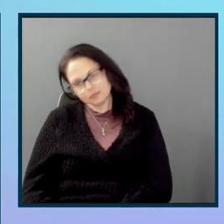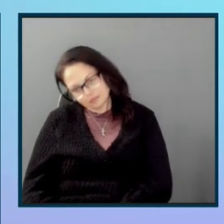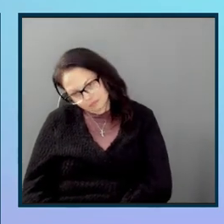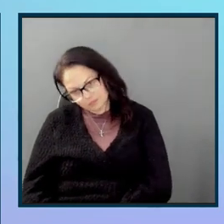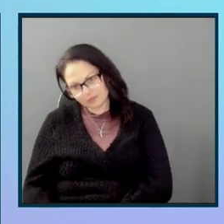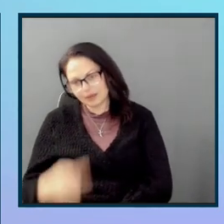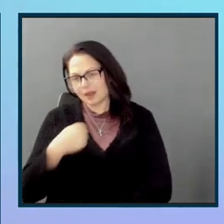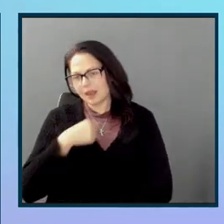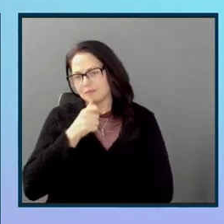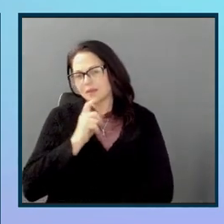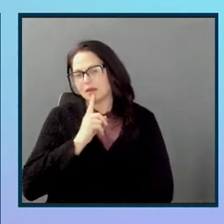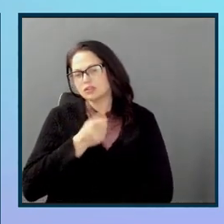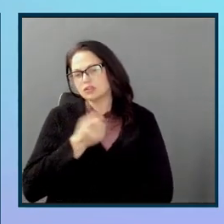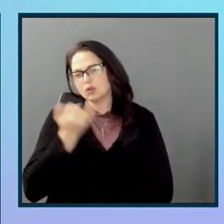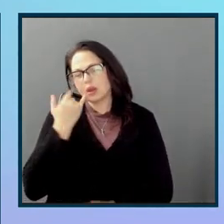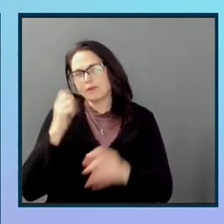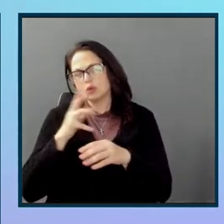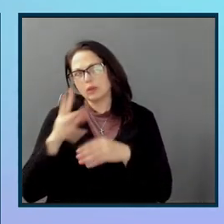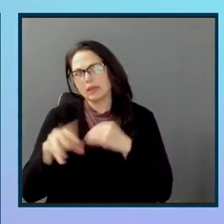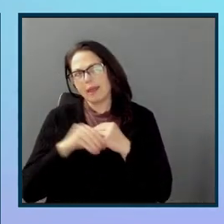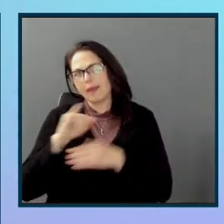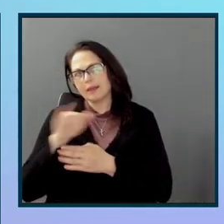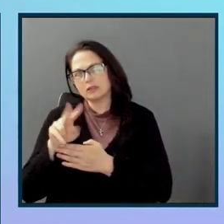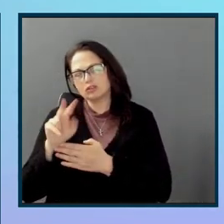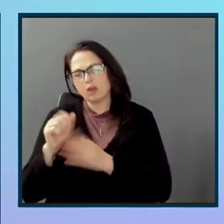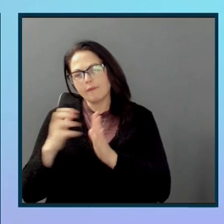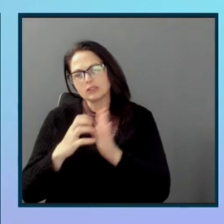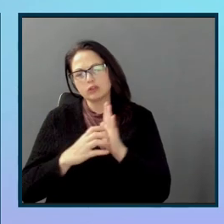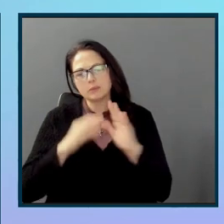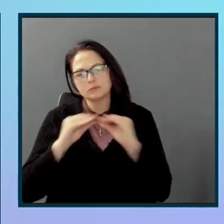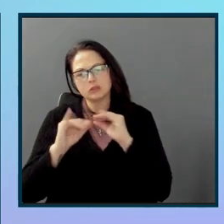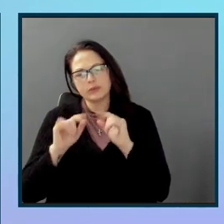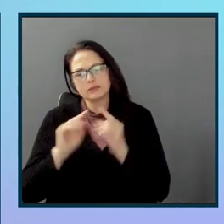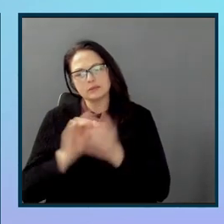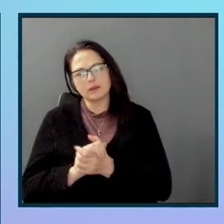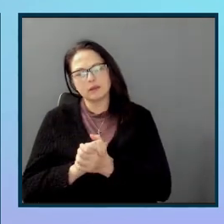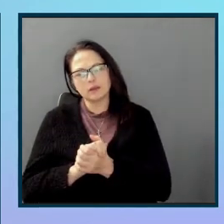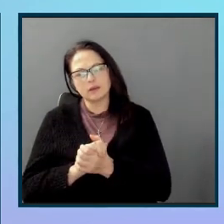I'm not sure if you can like inject JavaScript to fix it.